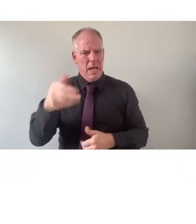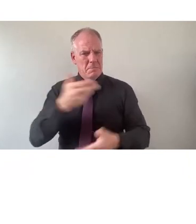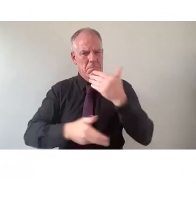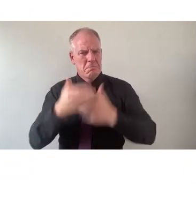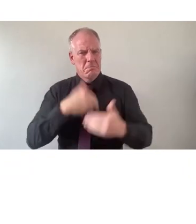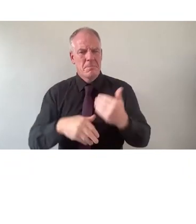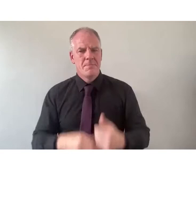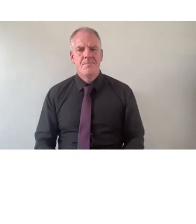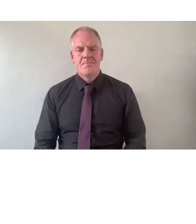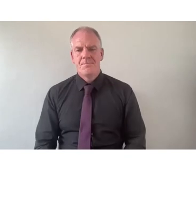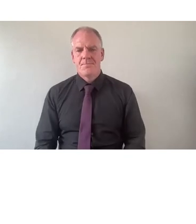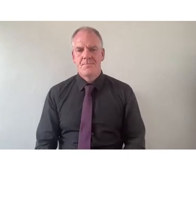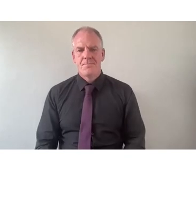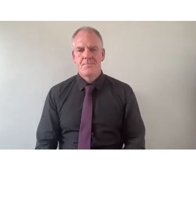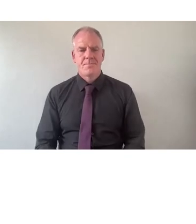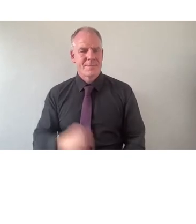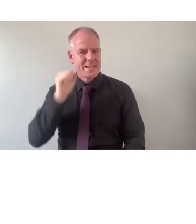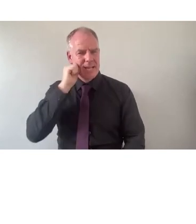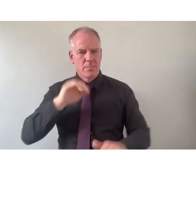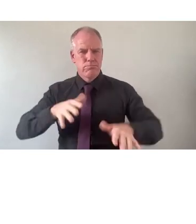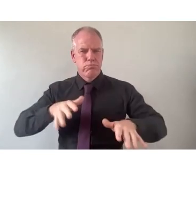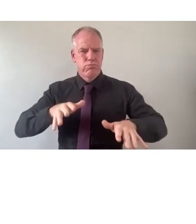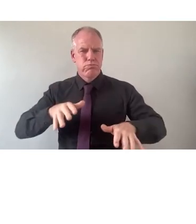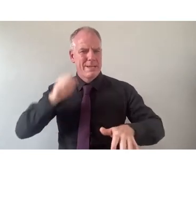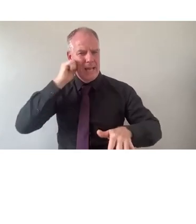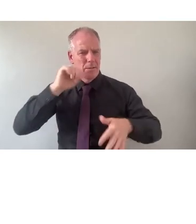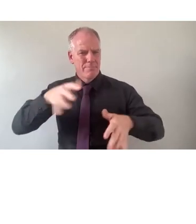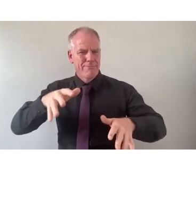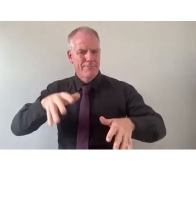one. Yeah, no, thanks for that one.